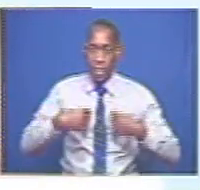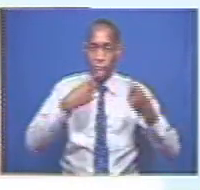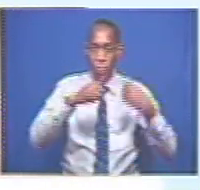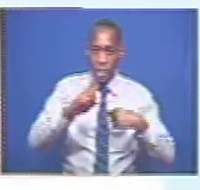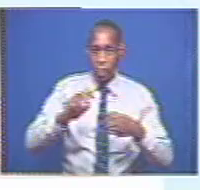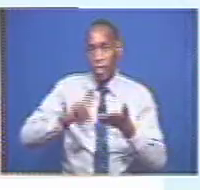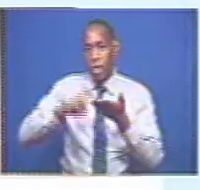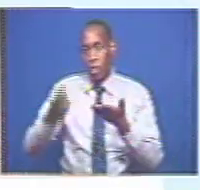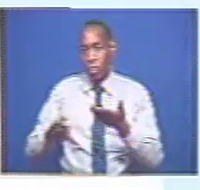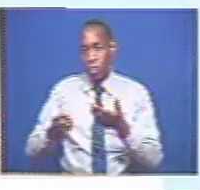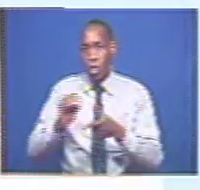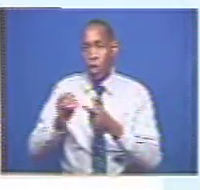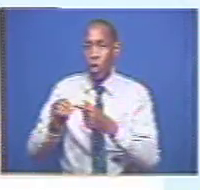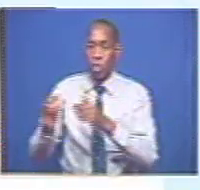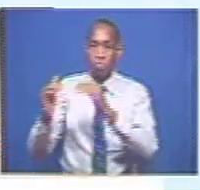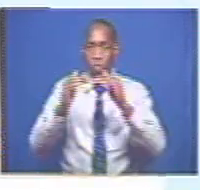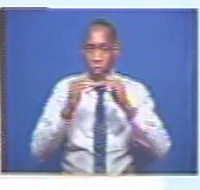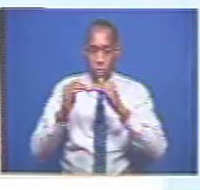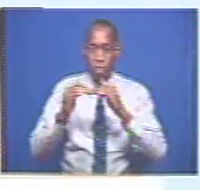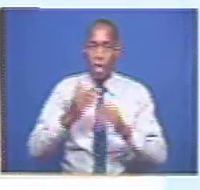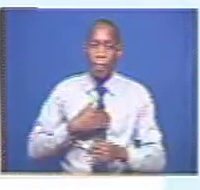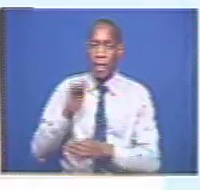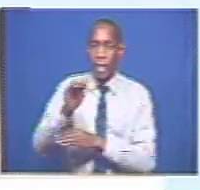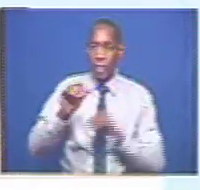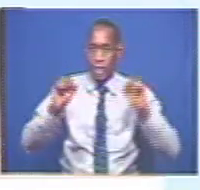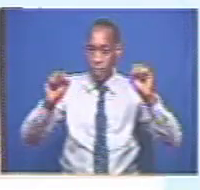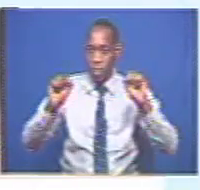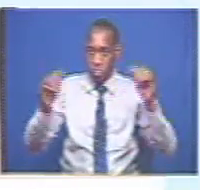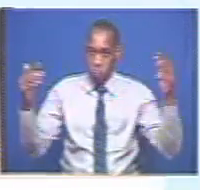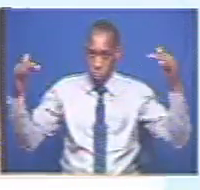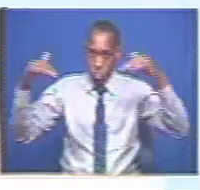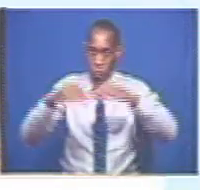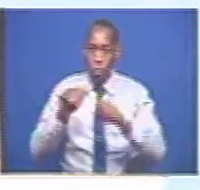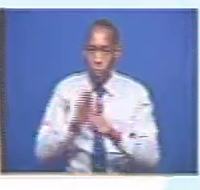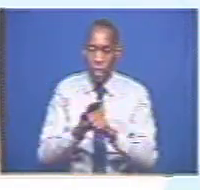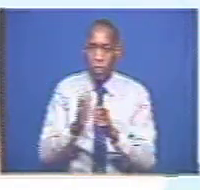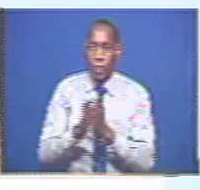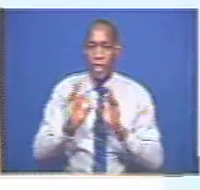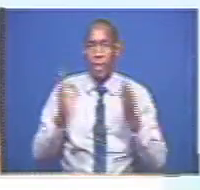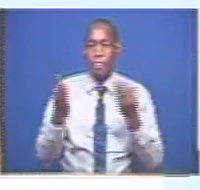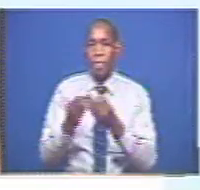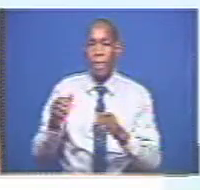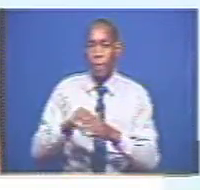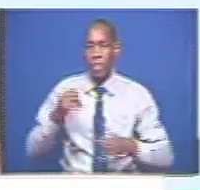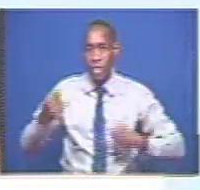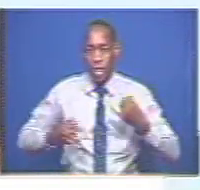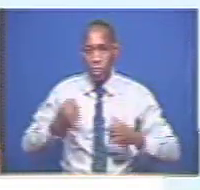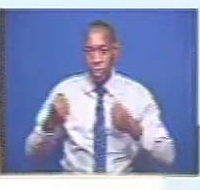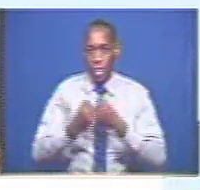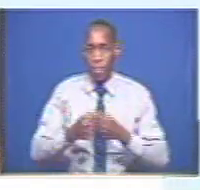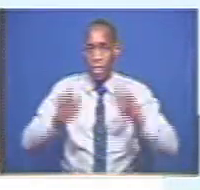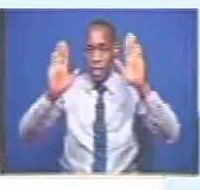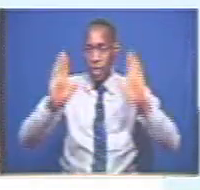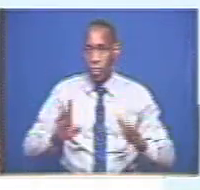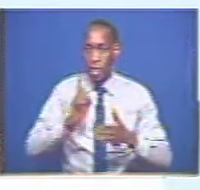maybe we'll share the spoils. So I'll just urge all the fans tomorrow to come in numbers, come with their family members so that you can enjoy the game. At the end of it all, it's